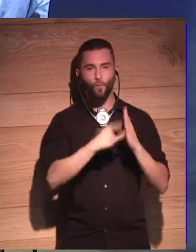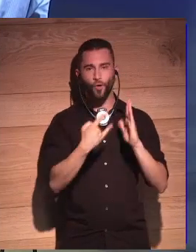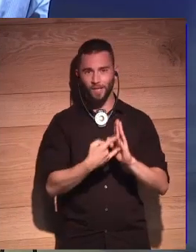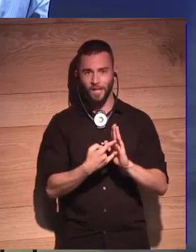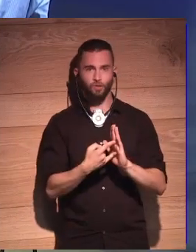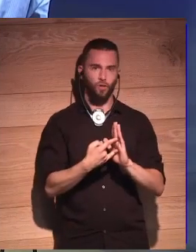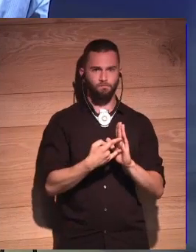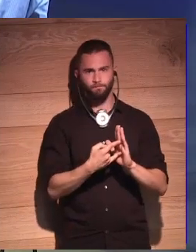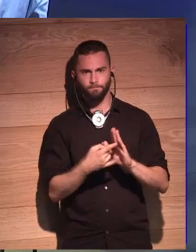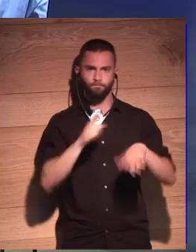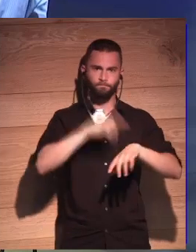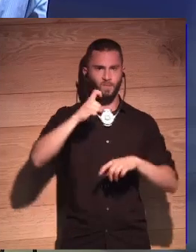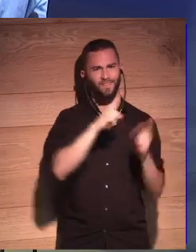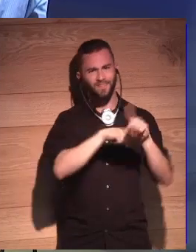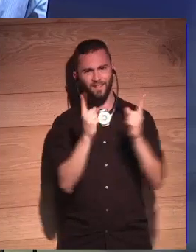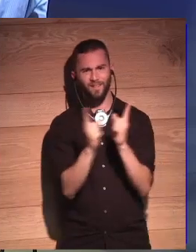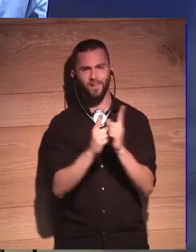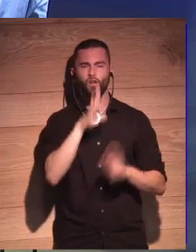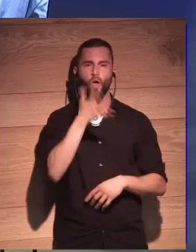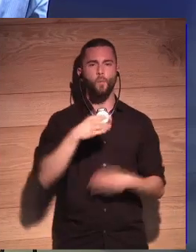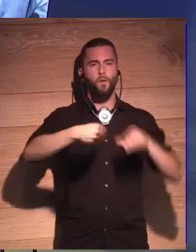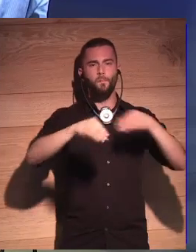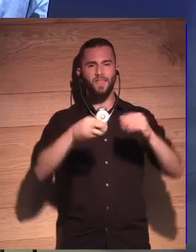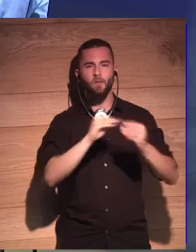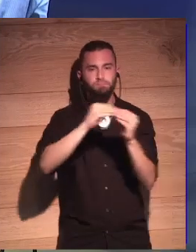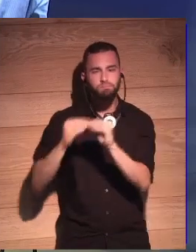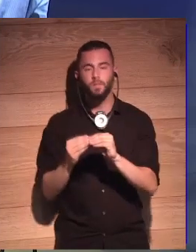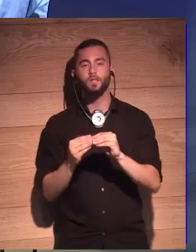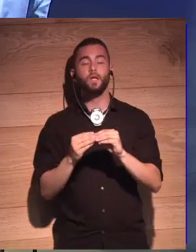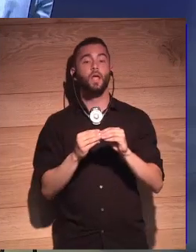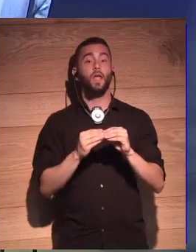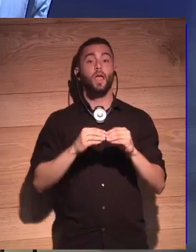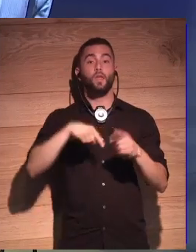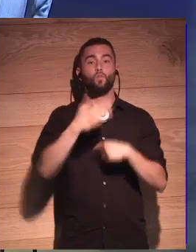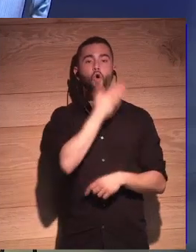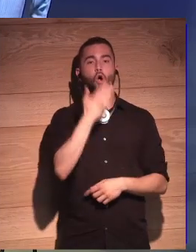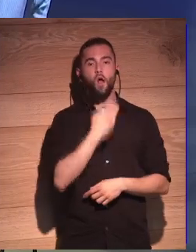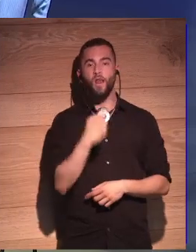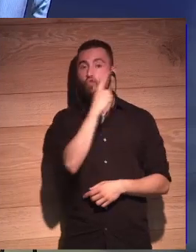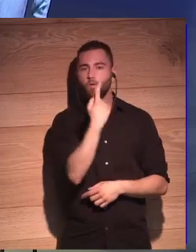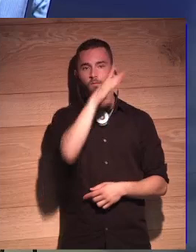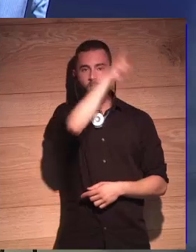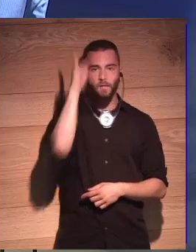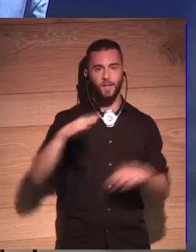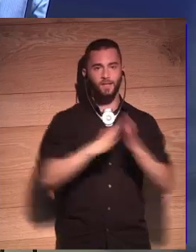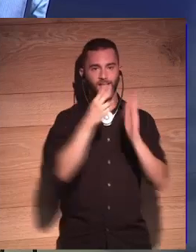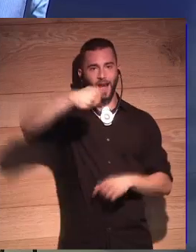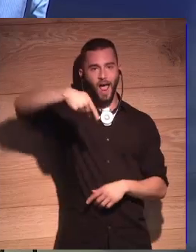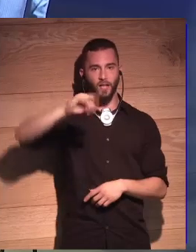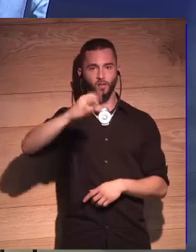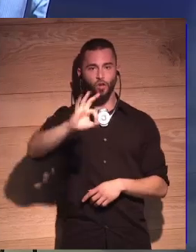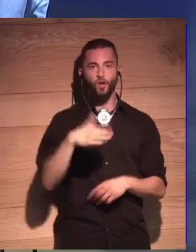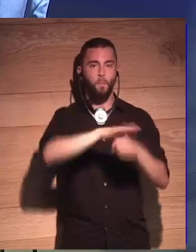In our project, it didn't last too long because we created this material and we just visited